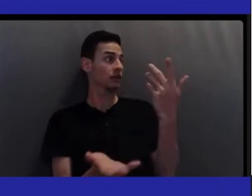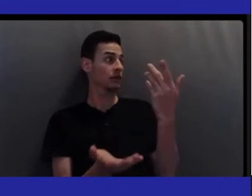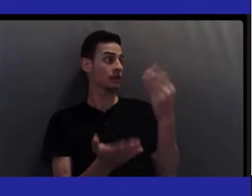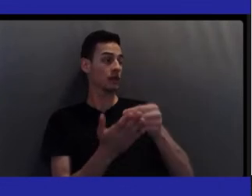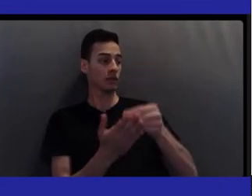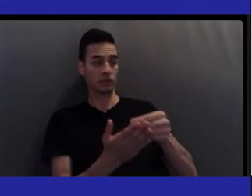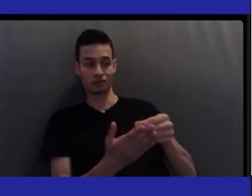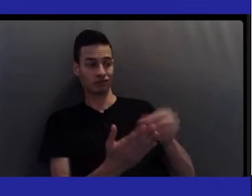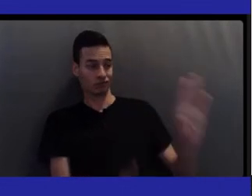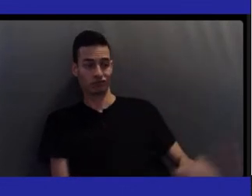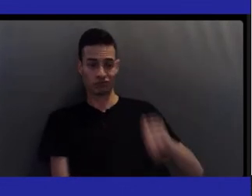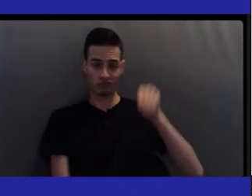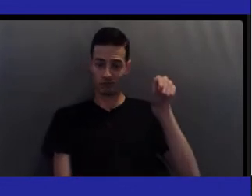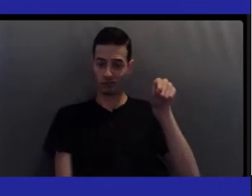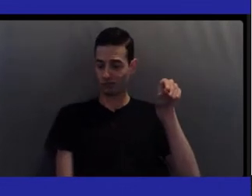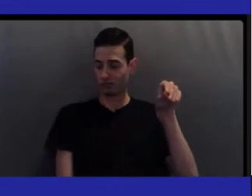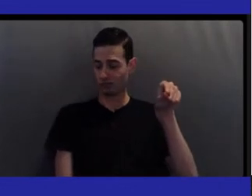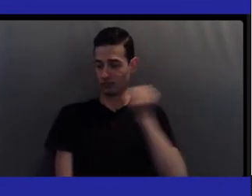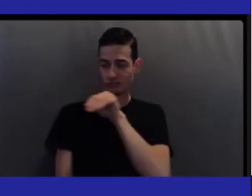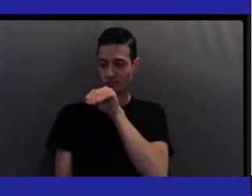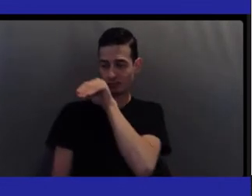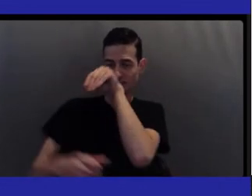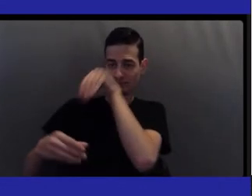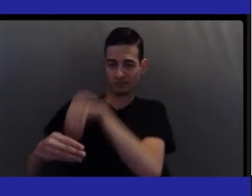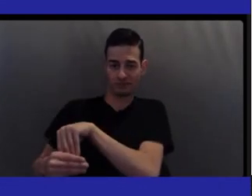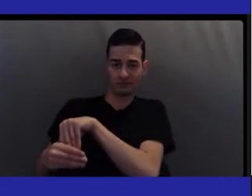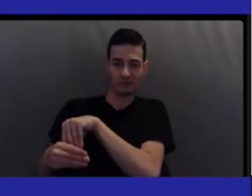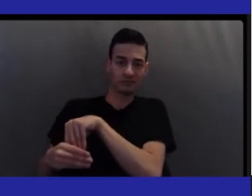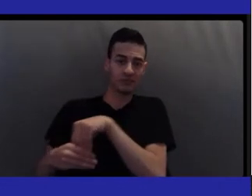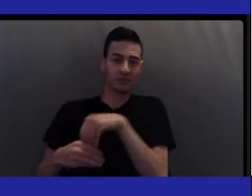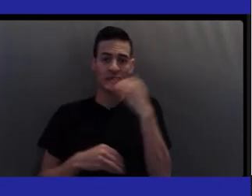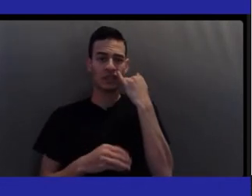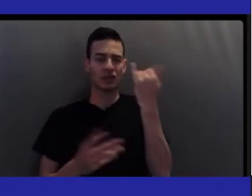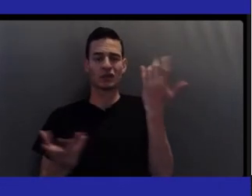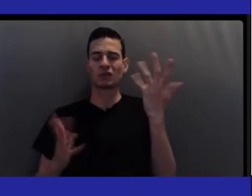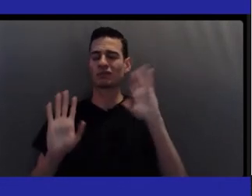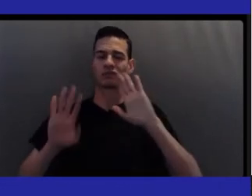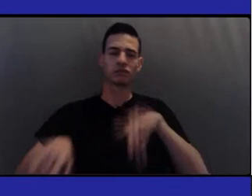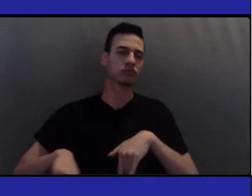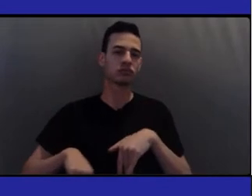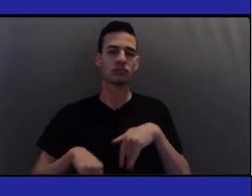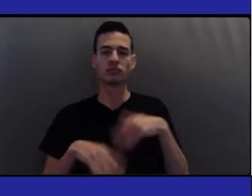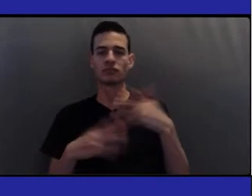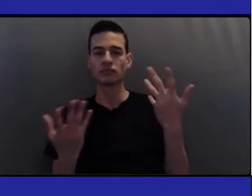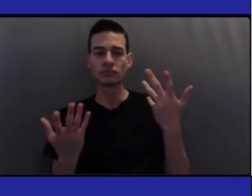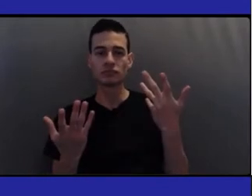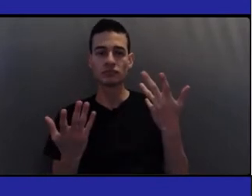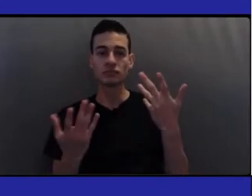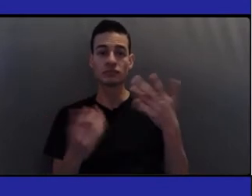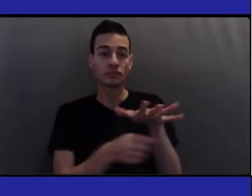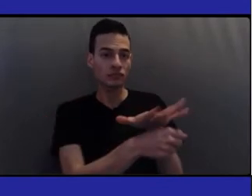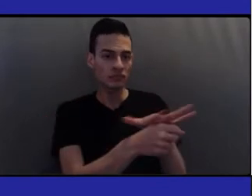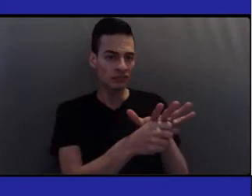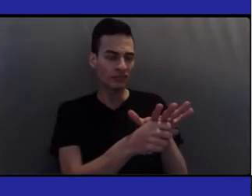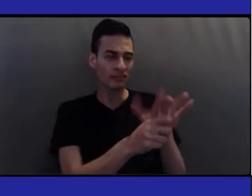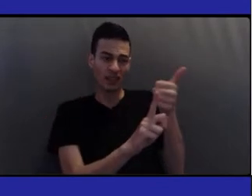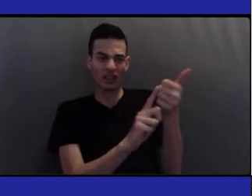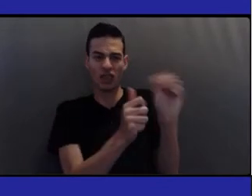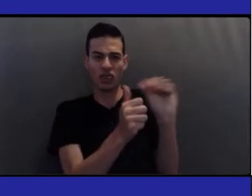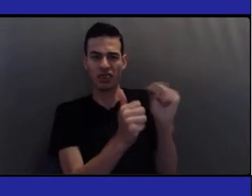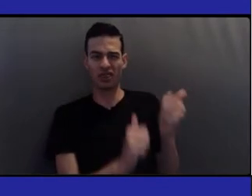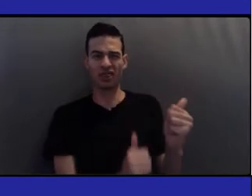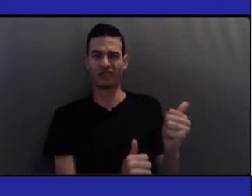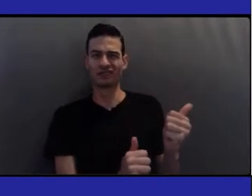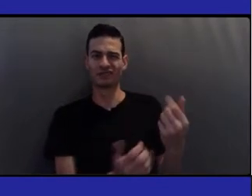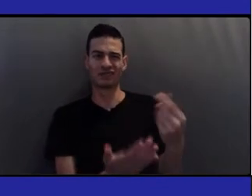pocket and the idea was we shouldn't bother with that. Plus, the sites were in such bad shape that